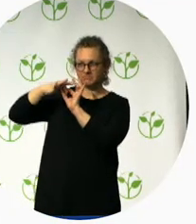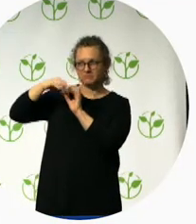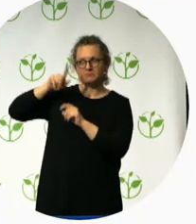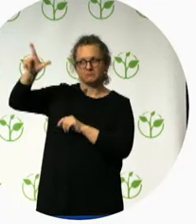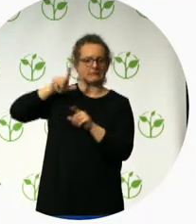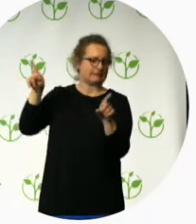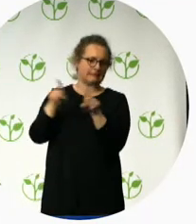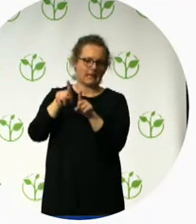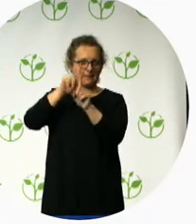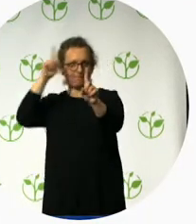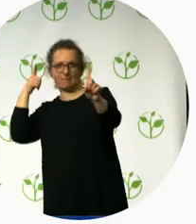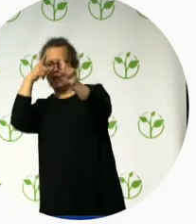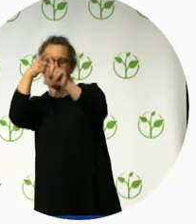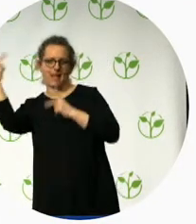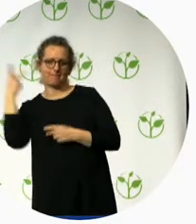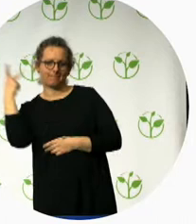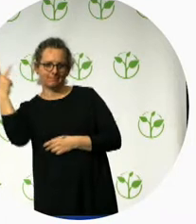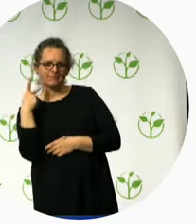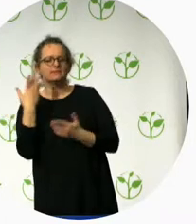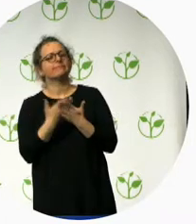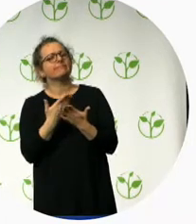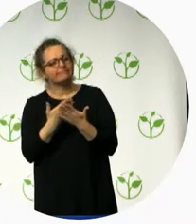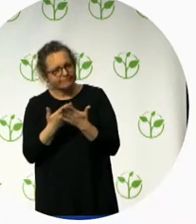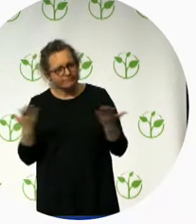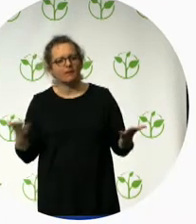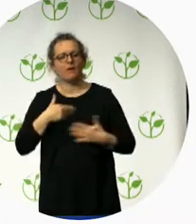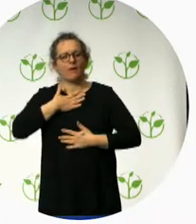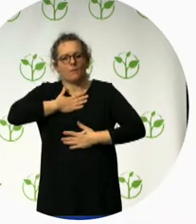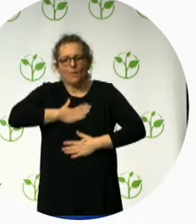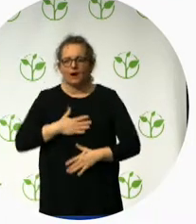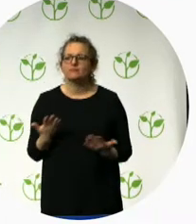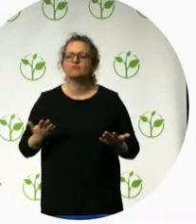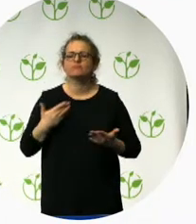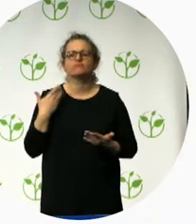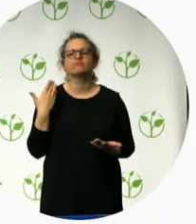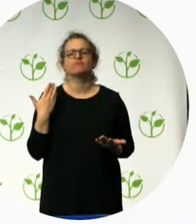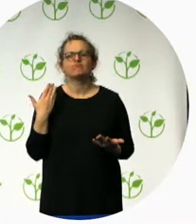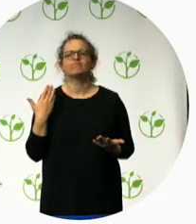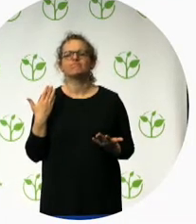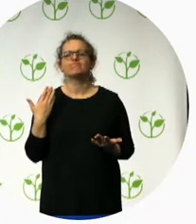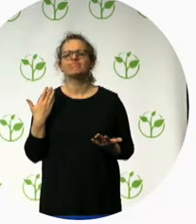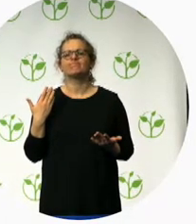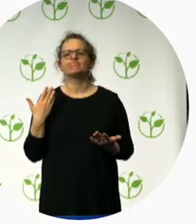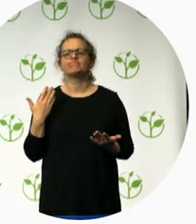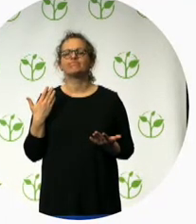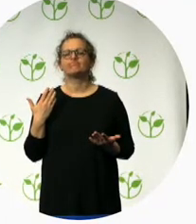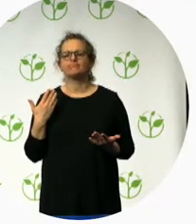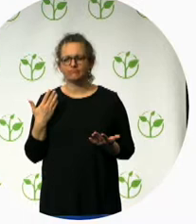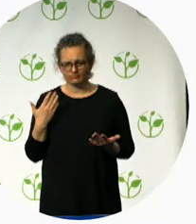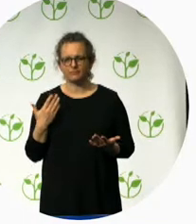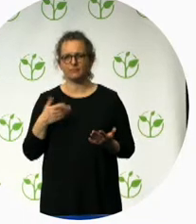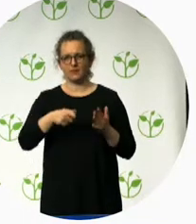called Velavaya, joined the Global Age Friendly Cities Network in 2012.